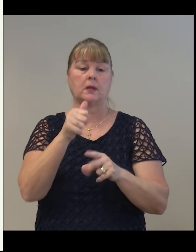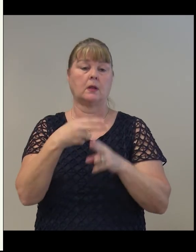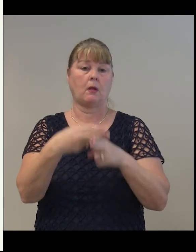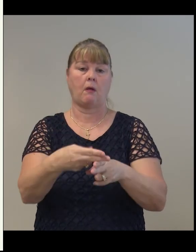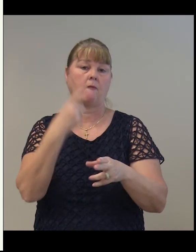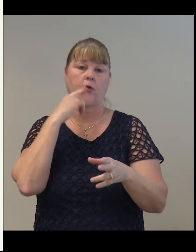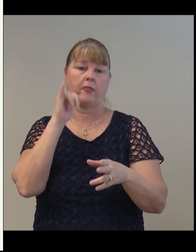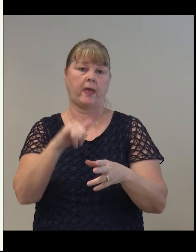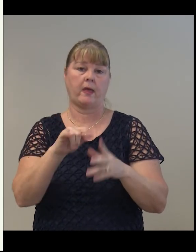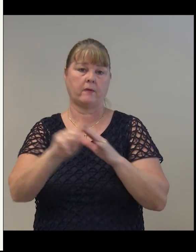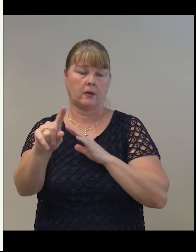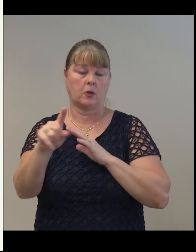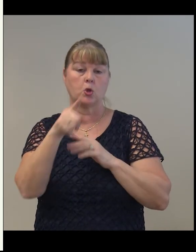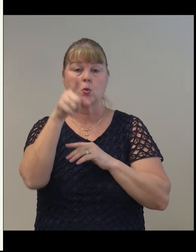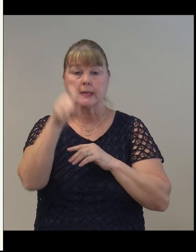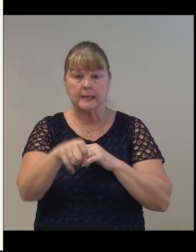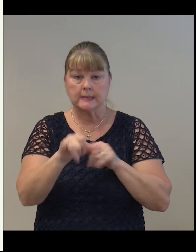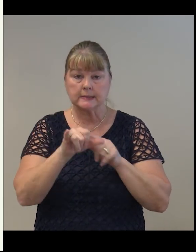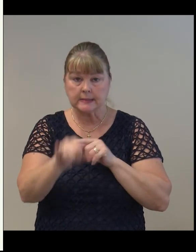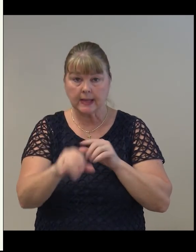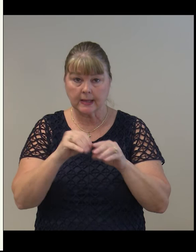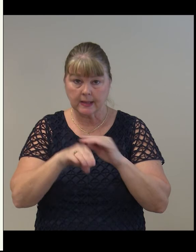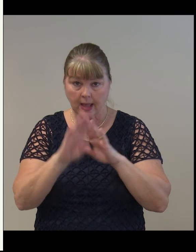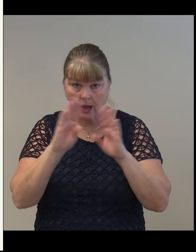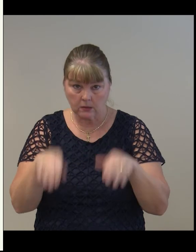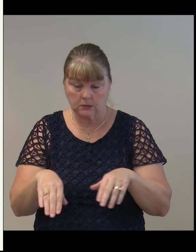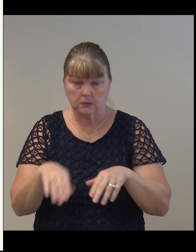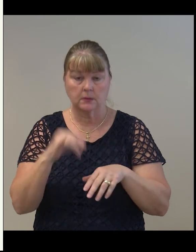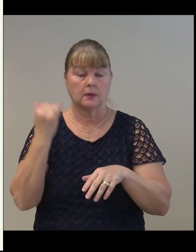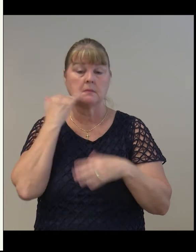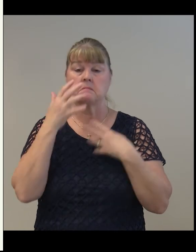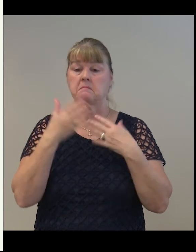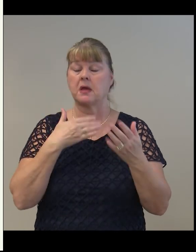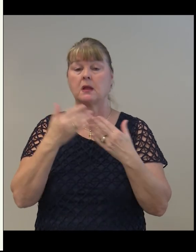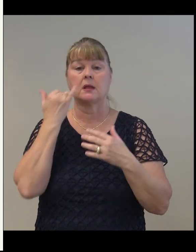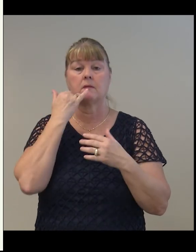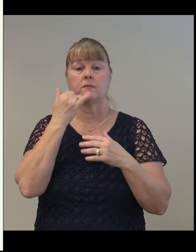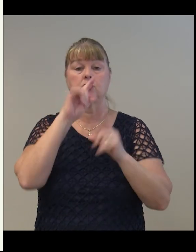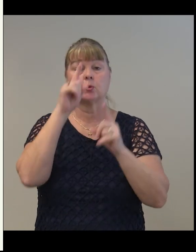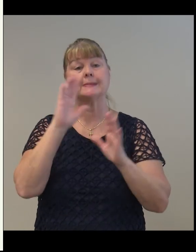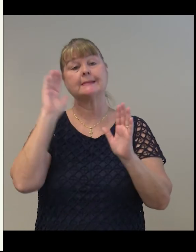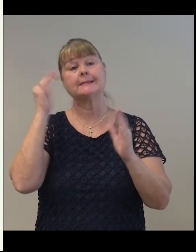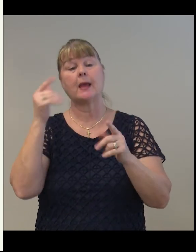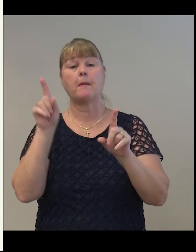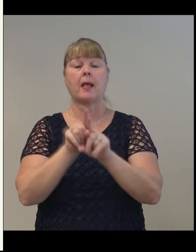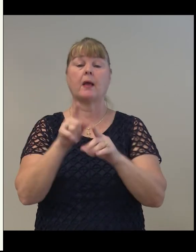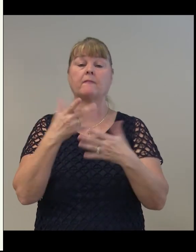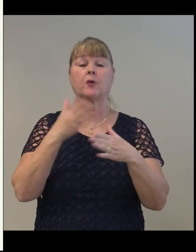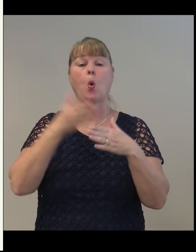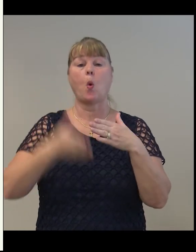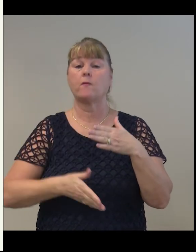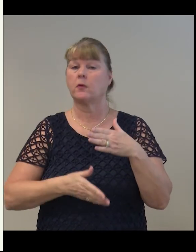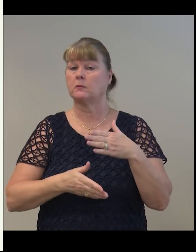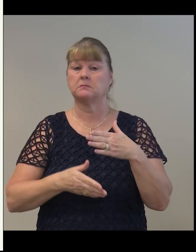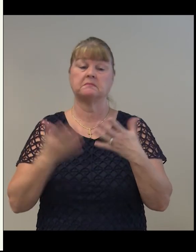call for an evacuation, you need to stay inside. Even if the storm seems like it might be over, it seems